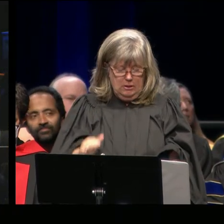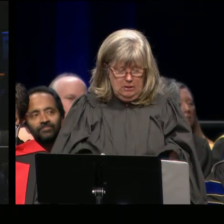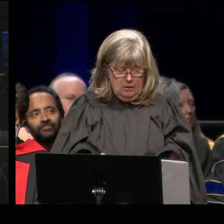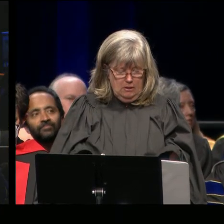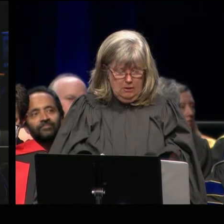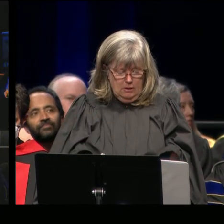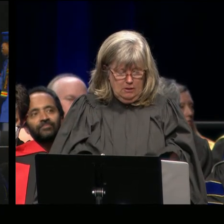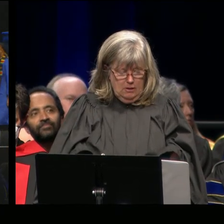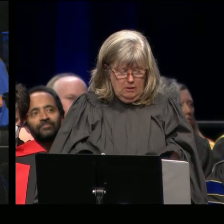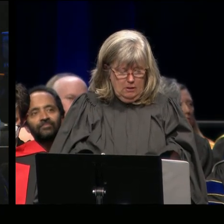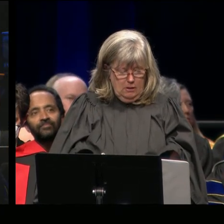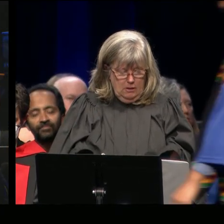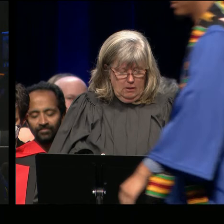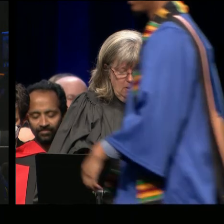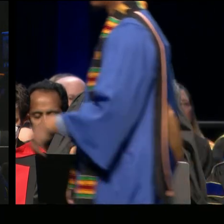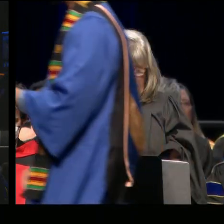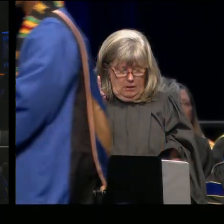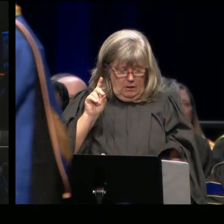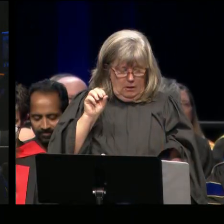Dominic Stewart.